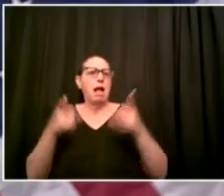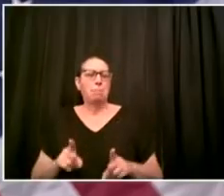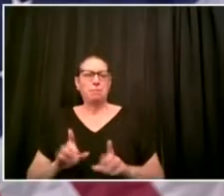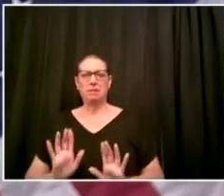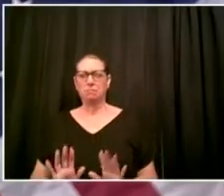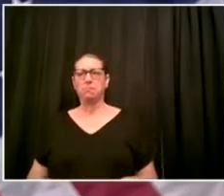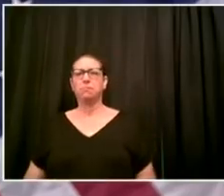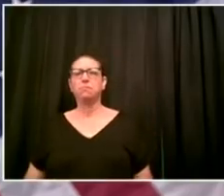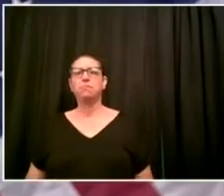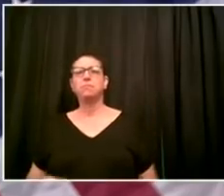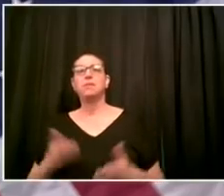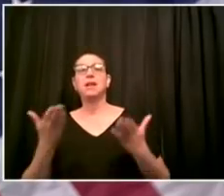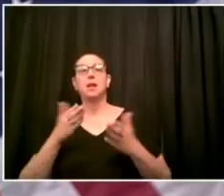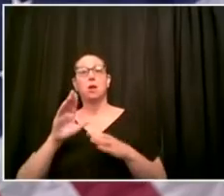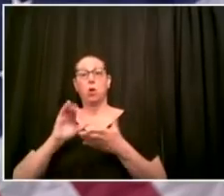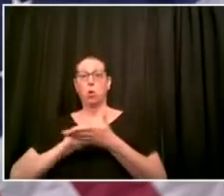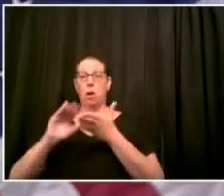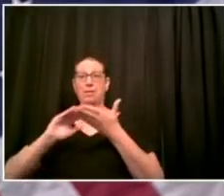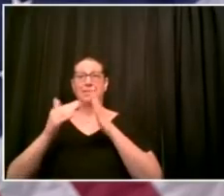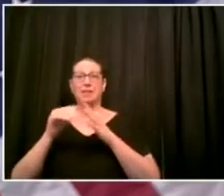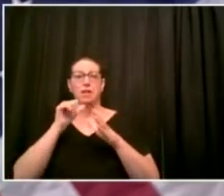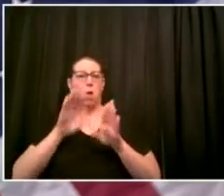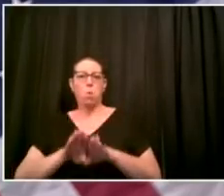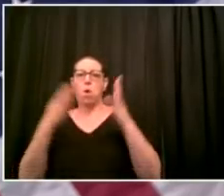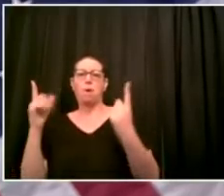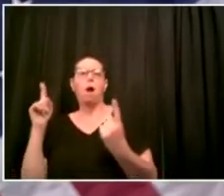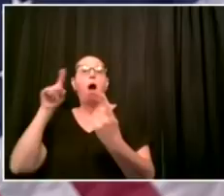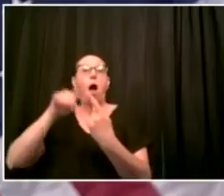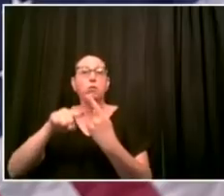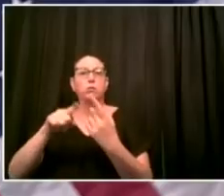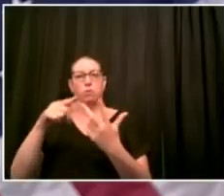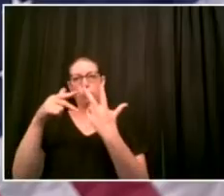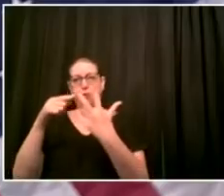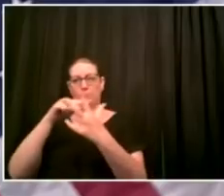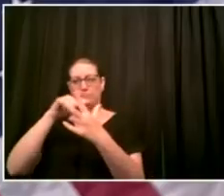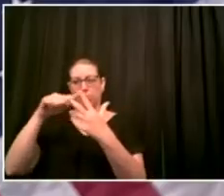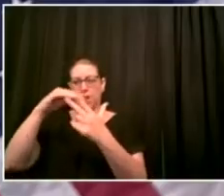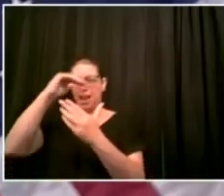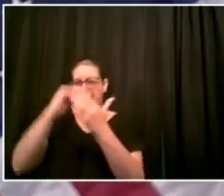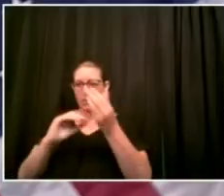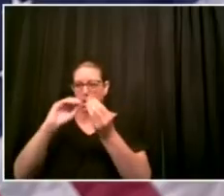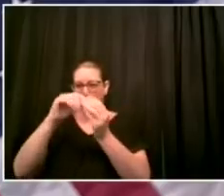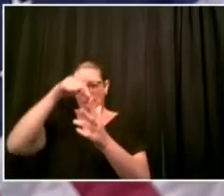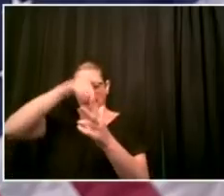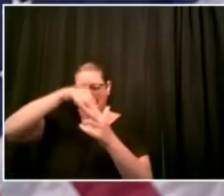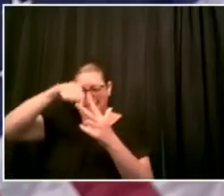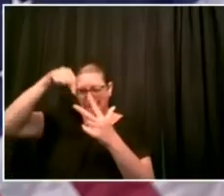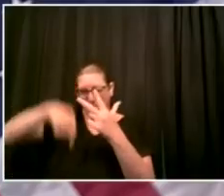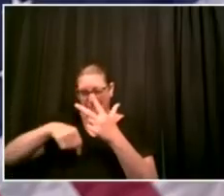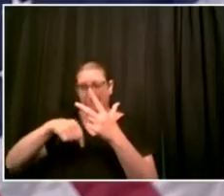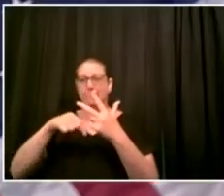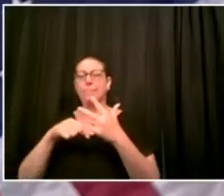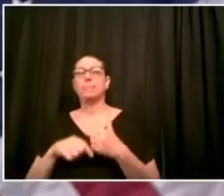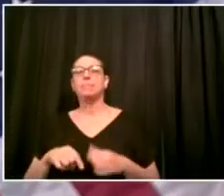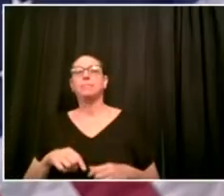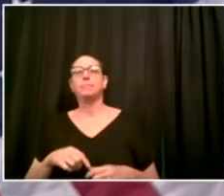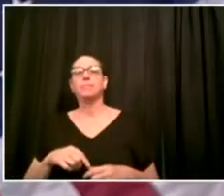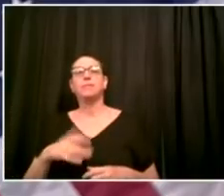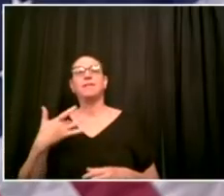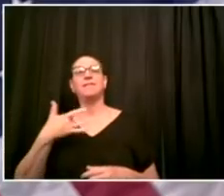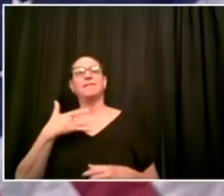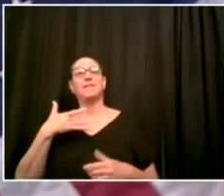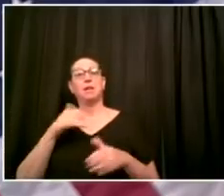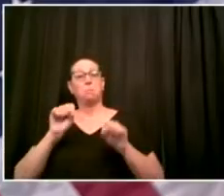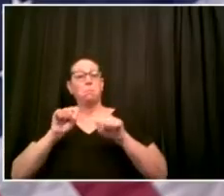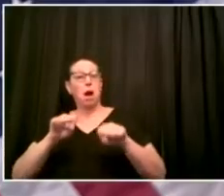about the trajectory. I feel very good we will get there in the first 2 weeks of June, but we have to actually get there. The work has to